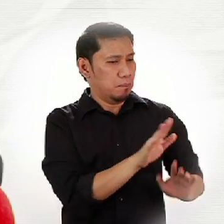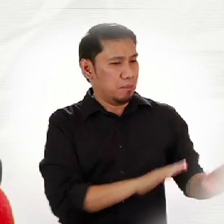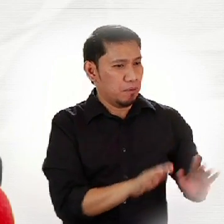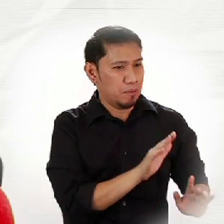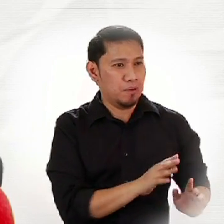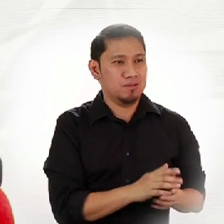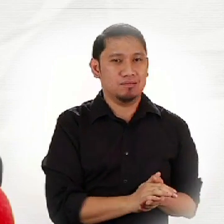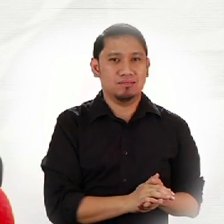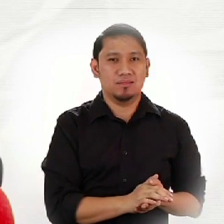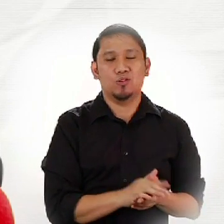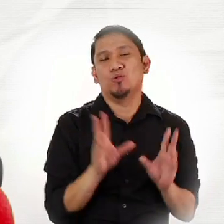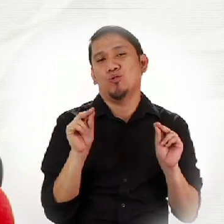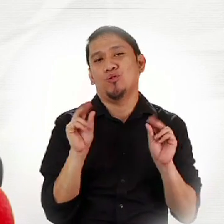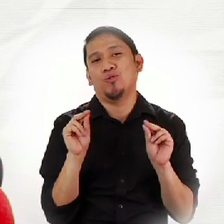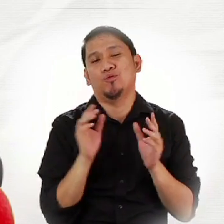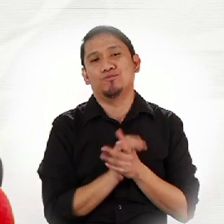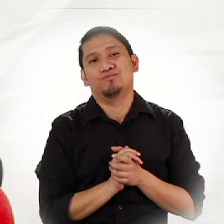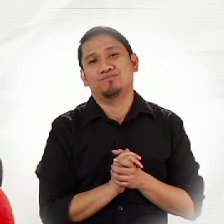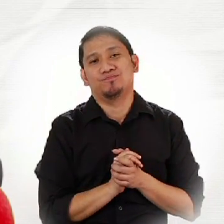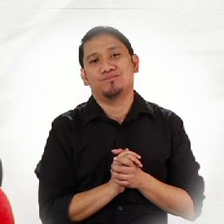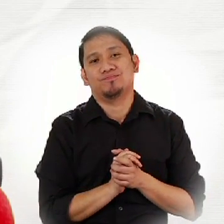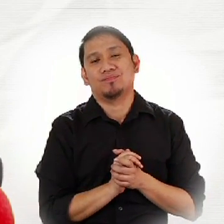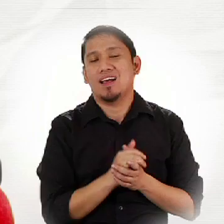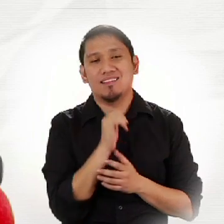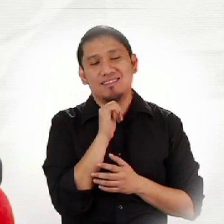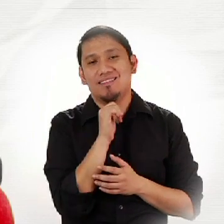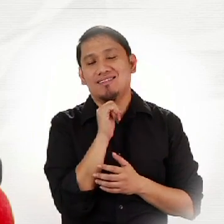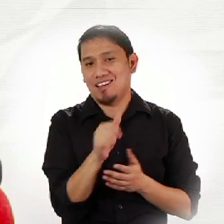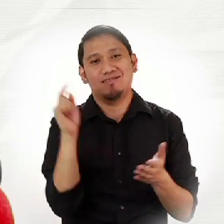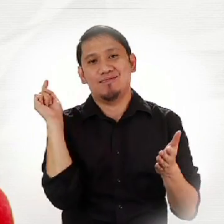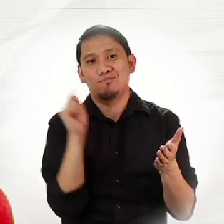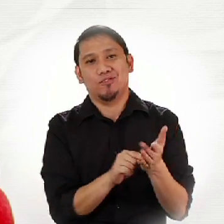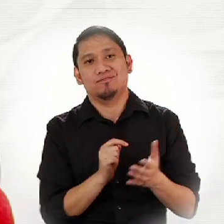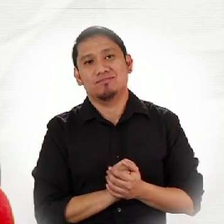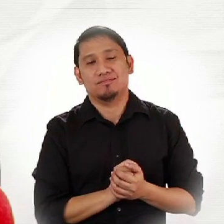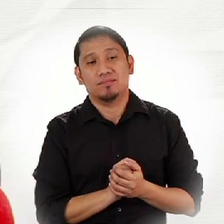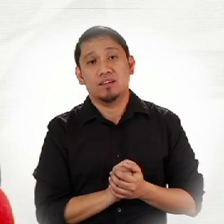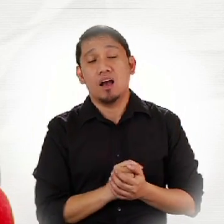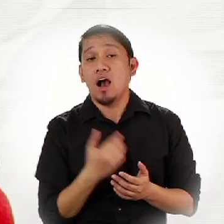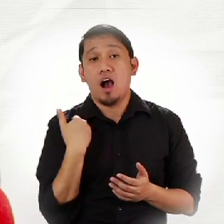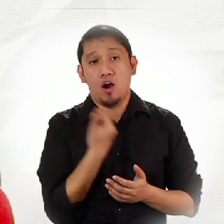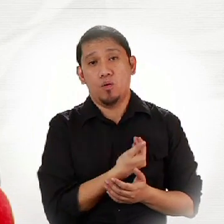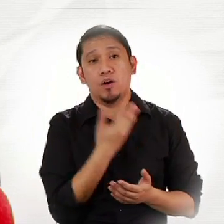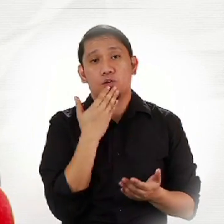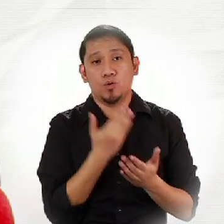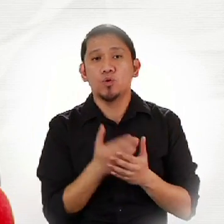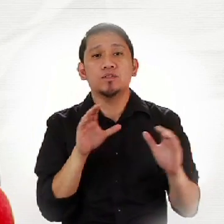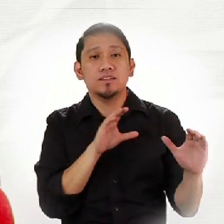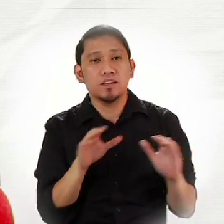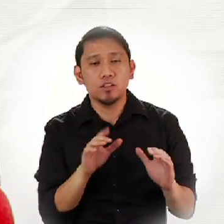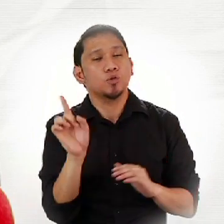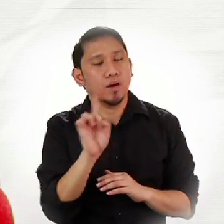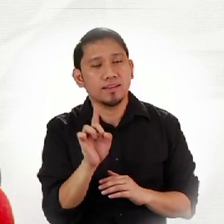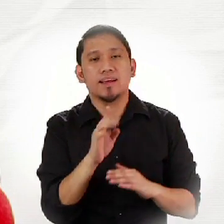loyalists. No, that is not the point of good deeds. Our good deeds are